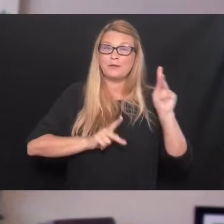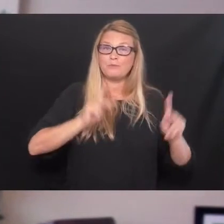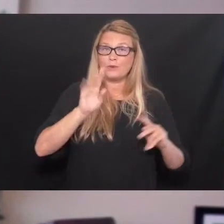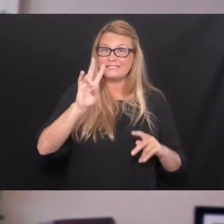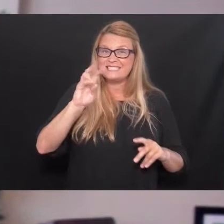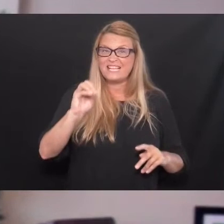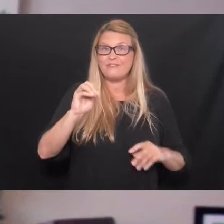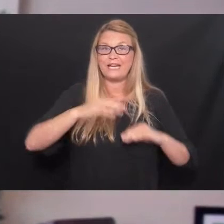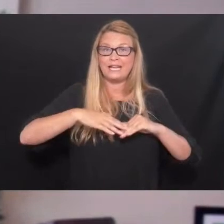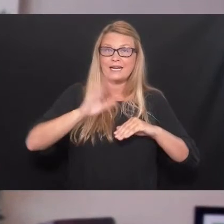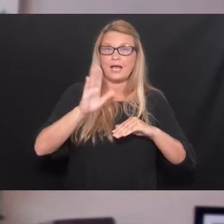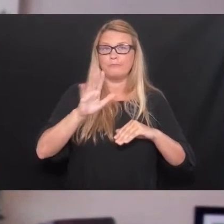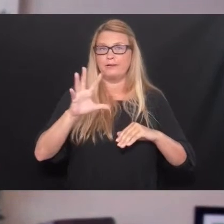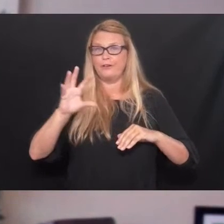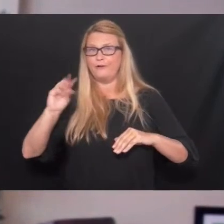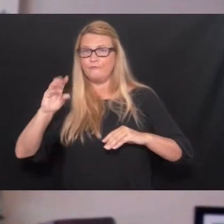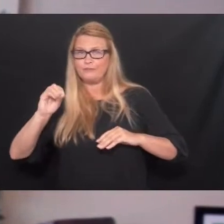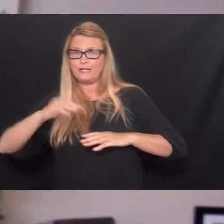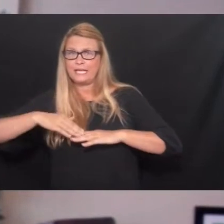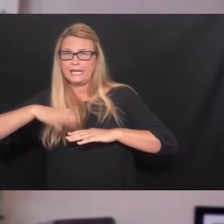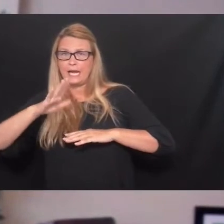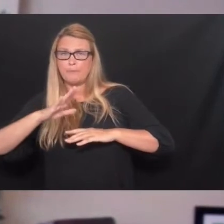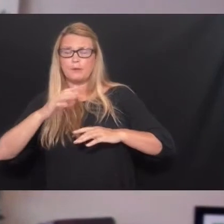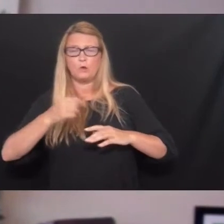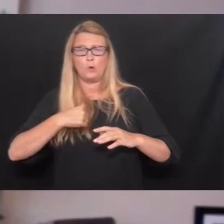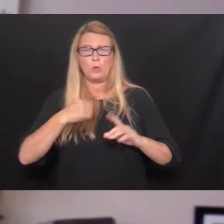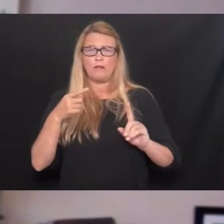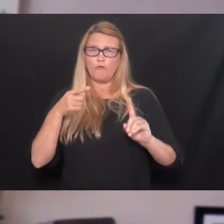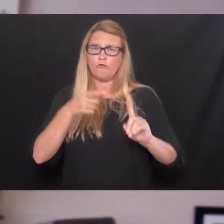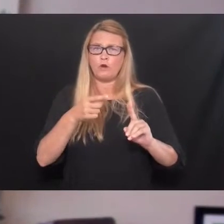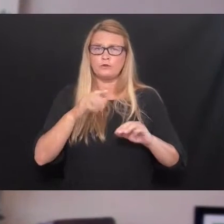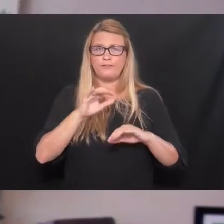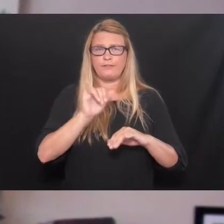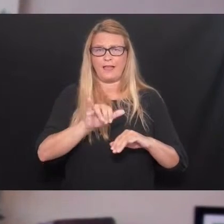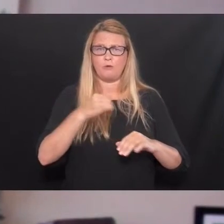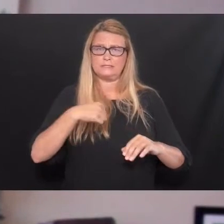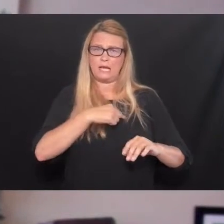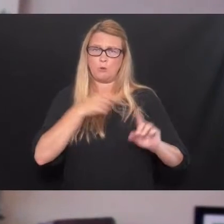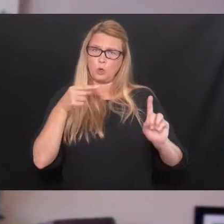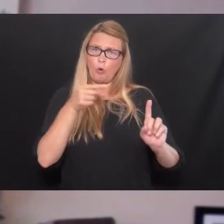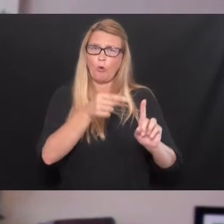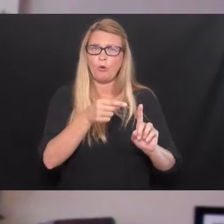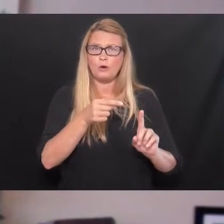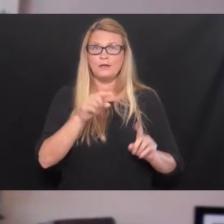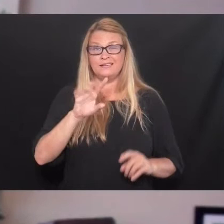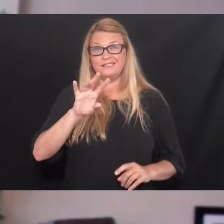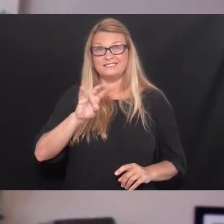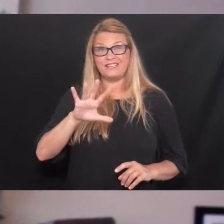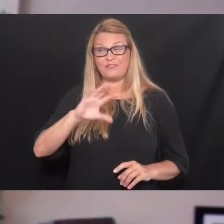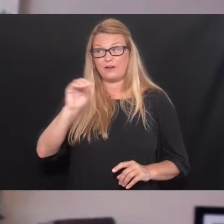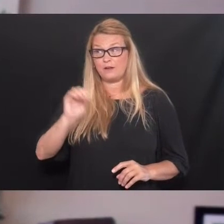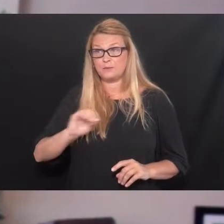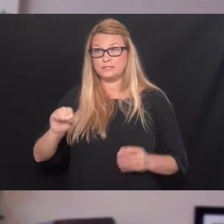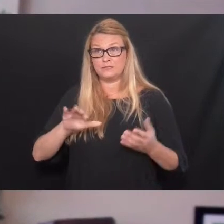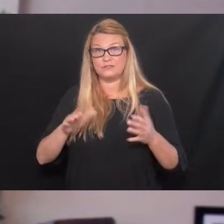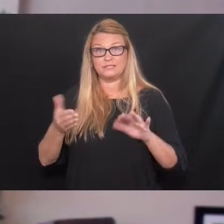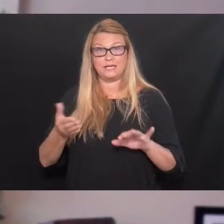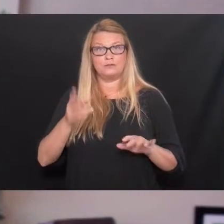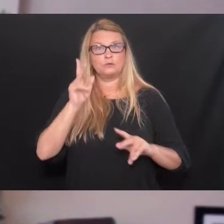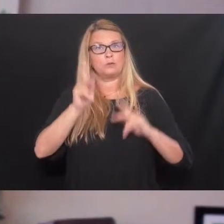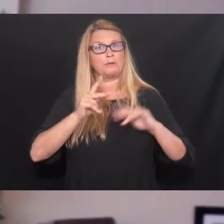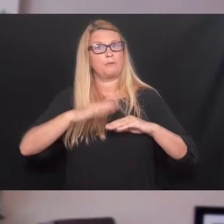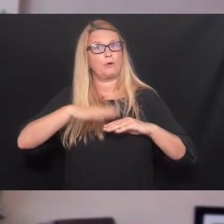50 years old. And we knew early in the pandemic that 77.5% of our deaths at that time were from people over